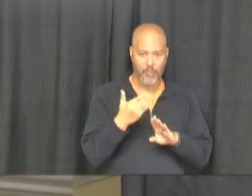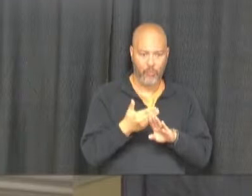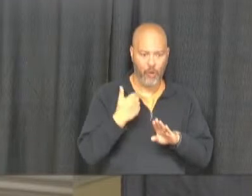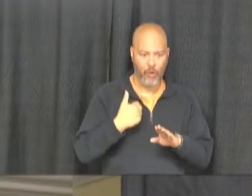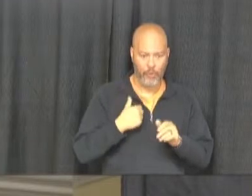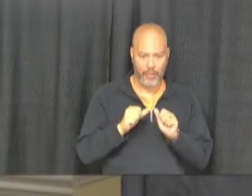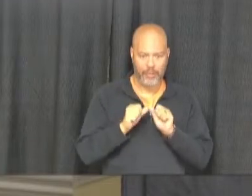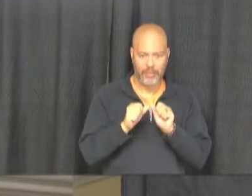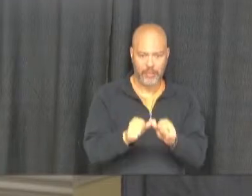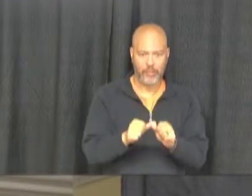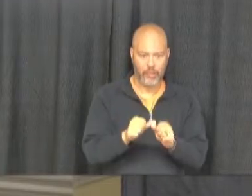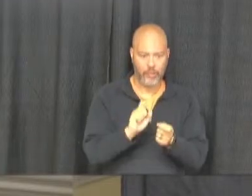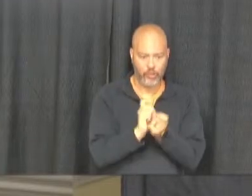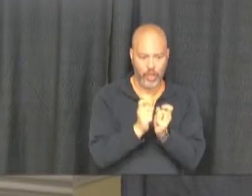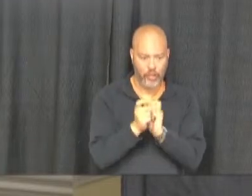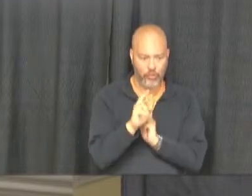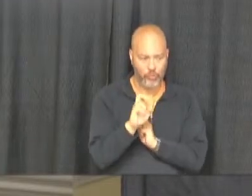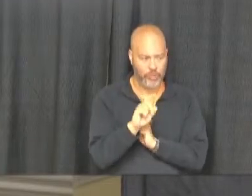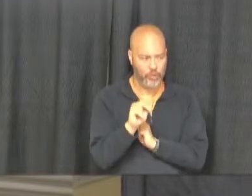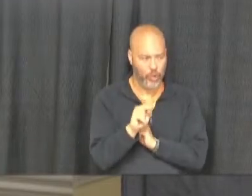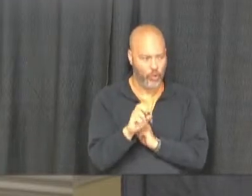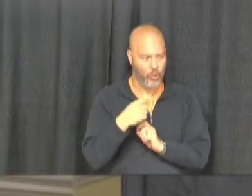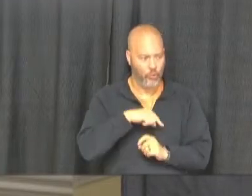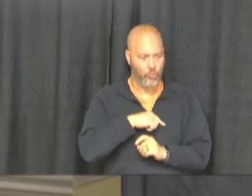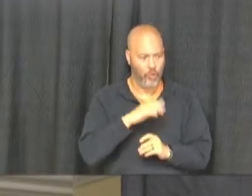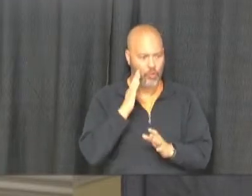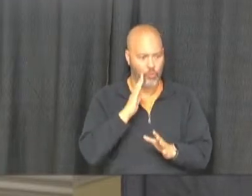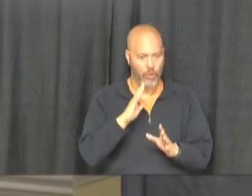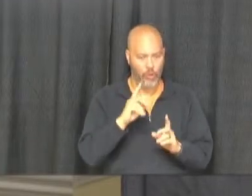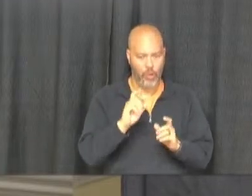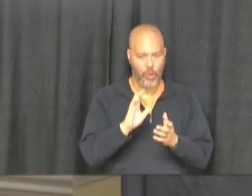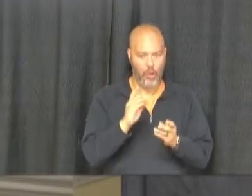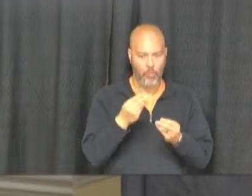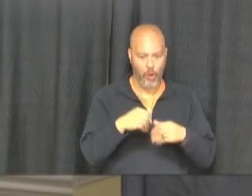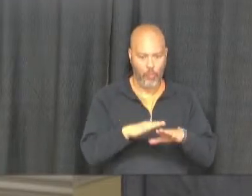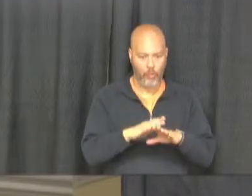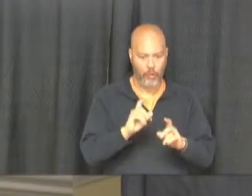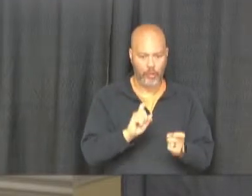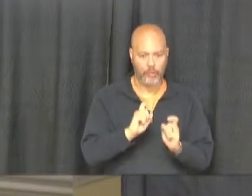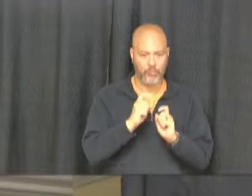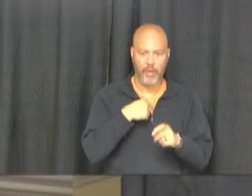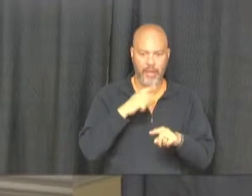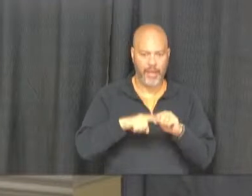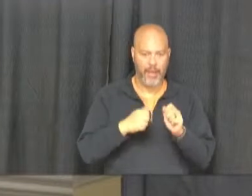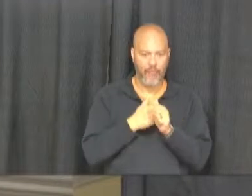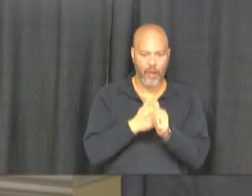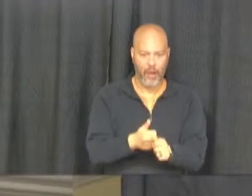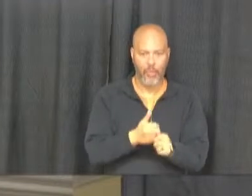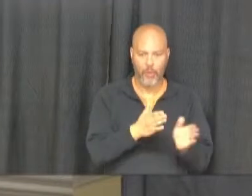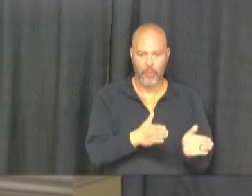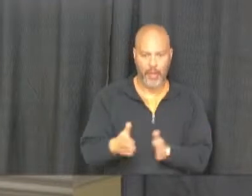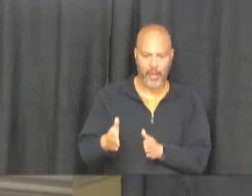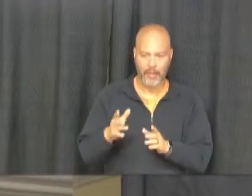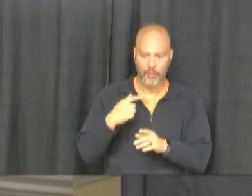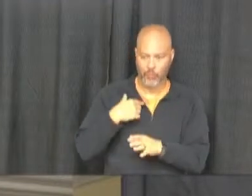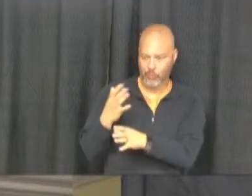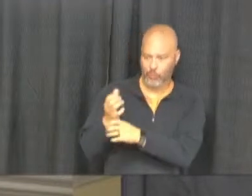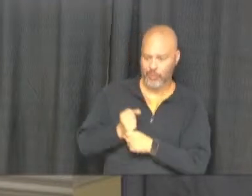we continue to rezone. Otherwise, we're going to turn over this property and not be able to follow the plans that are being